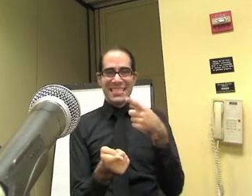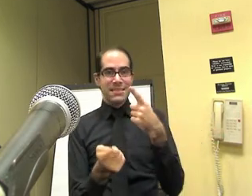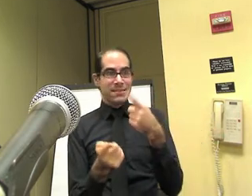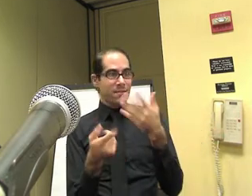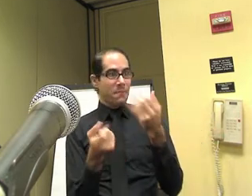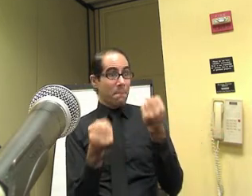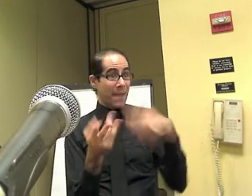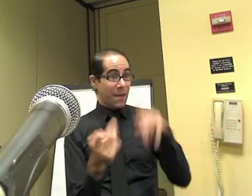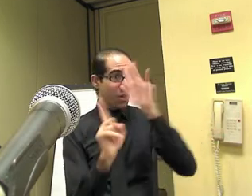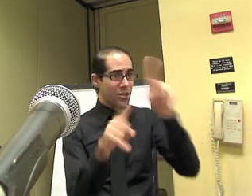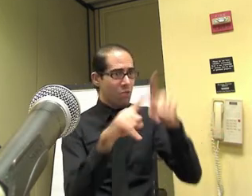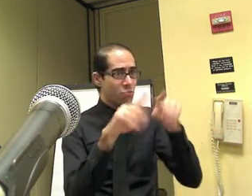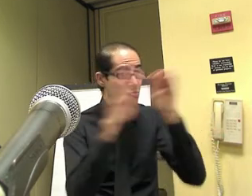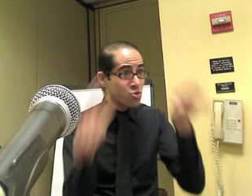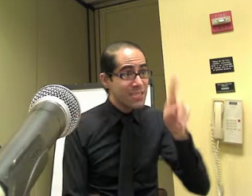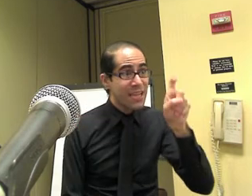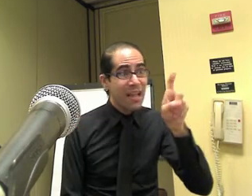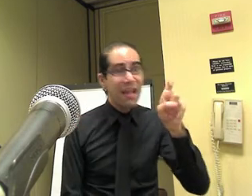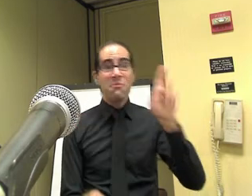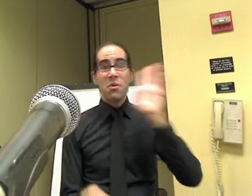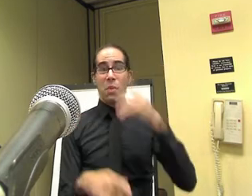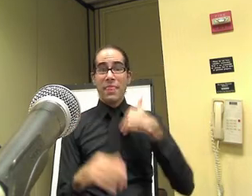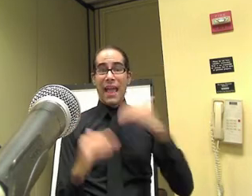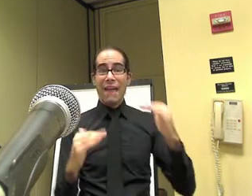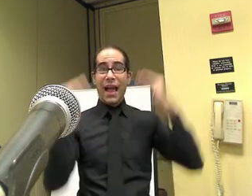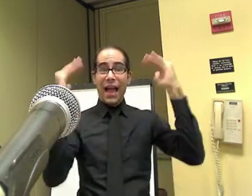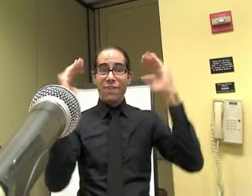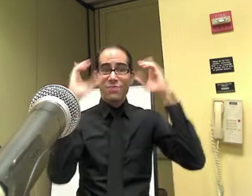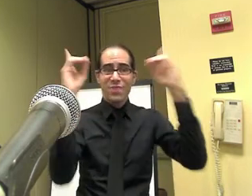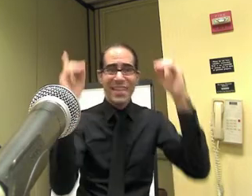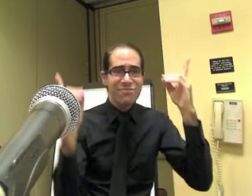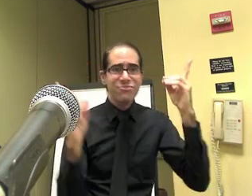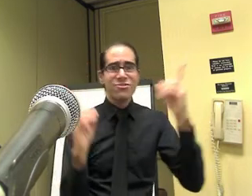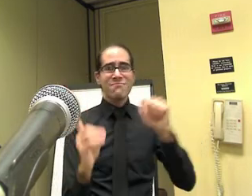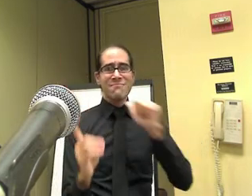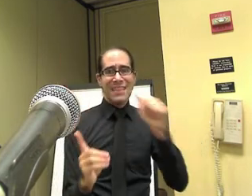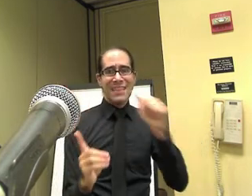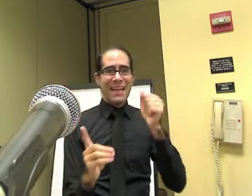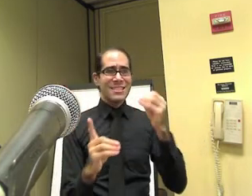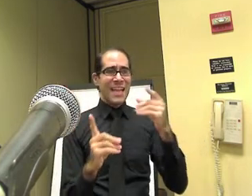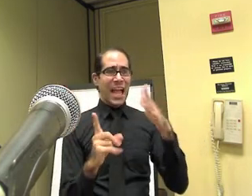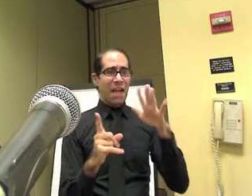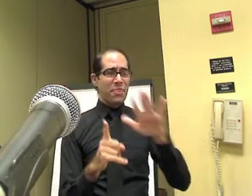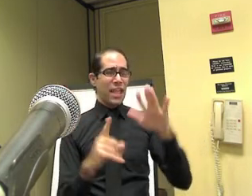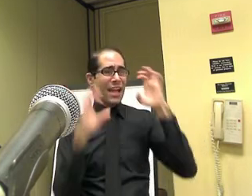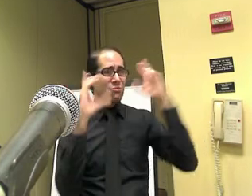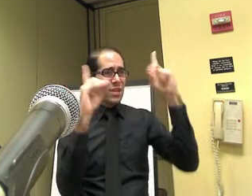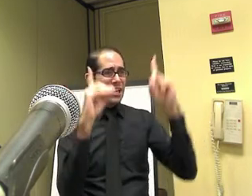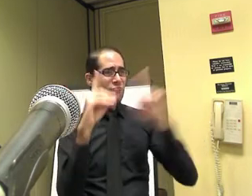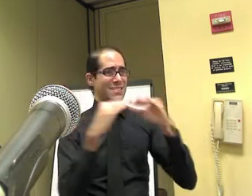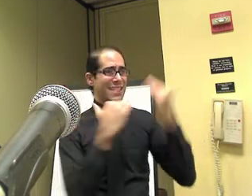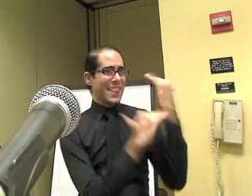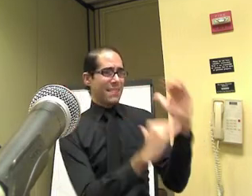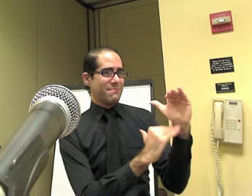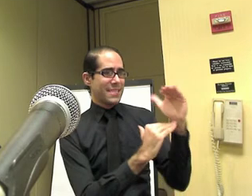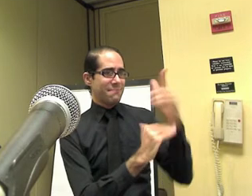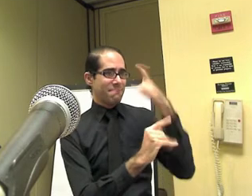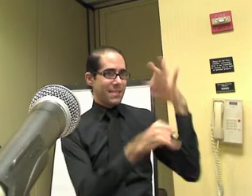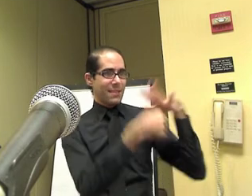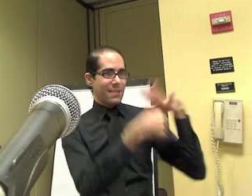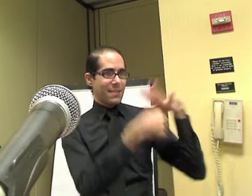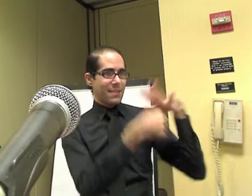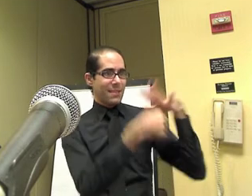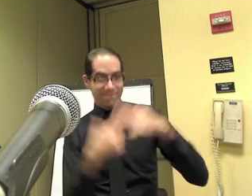to encourage accommodation, would people have access to a museum, to higher